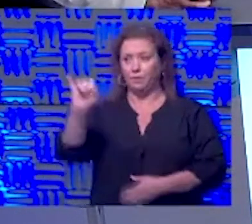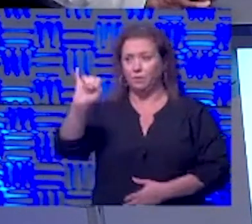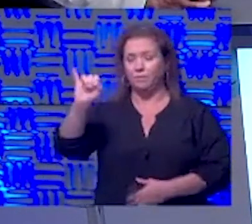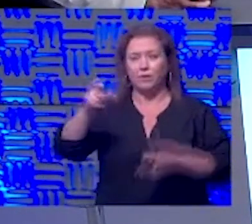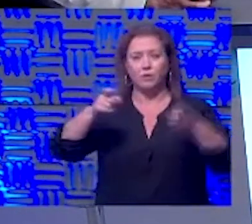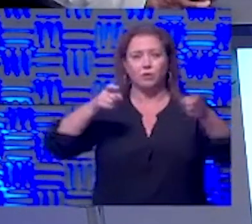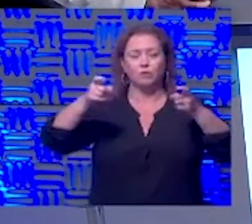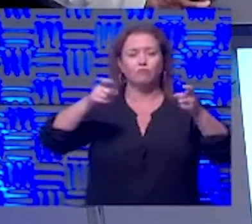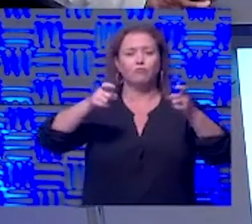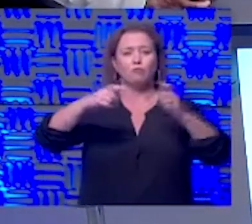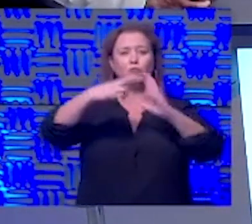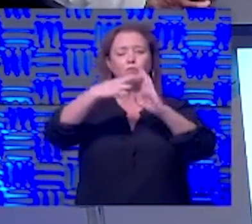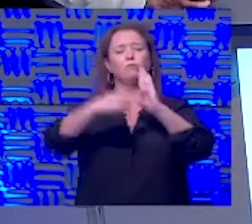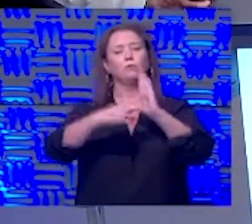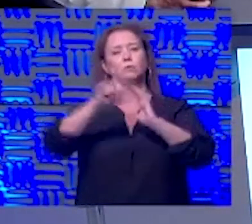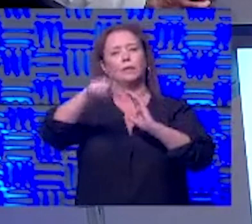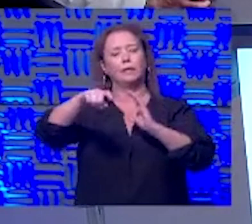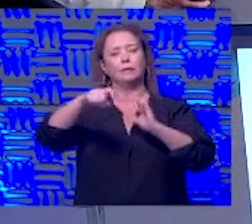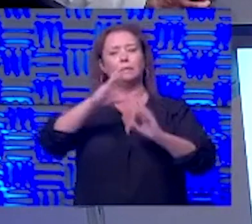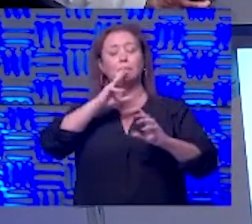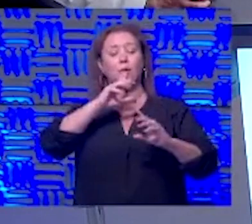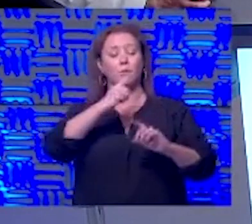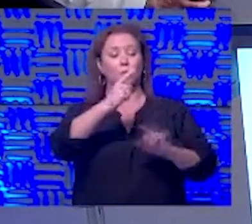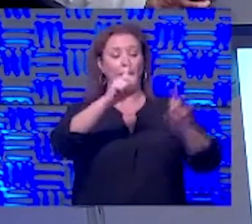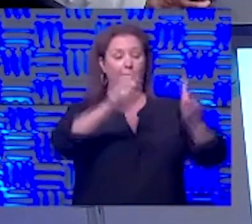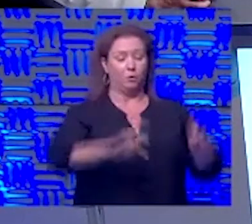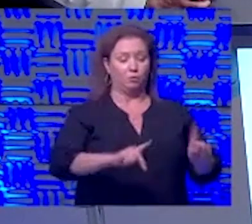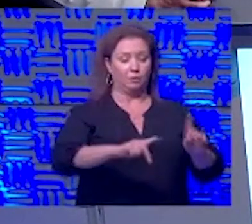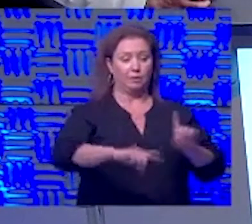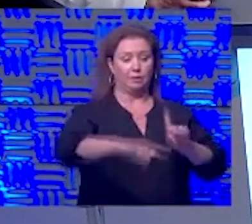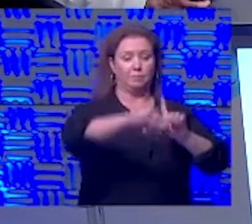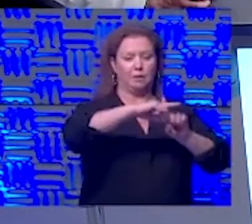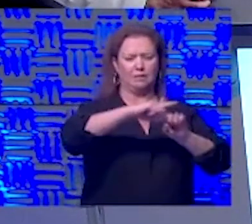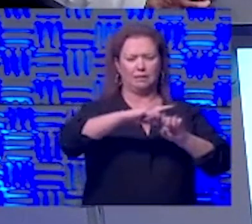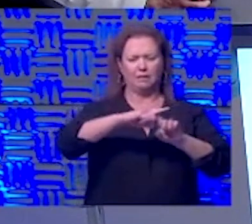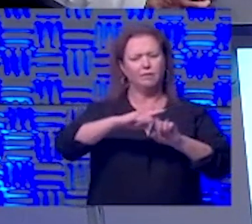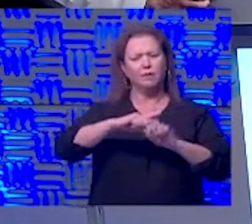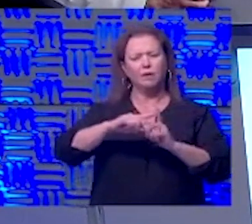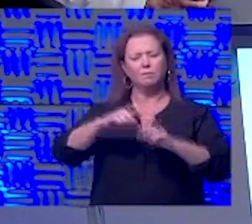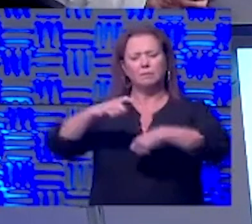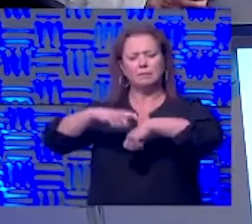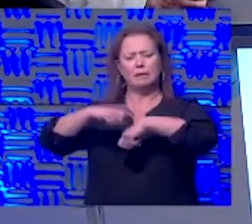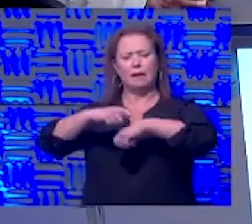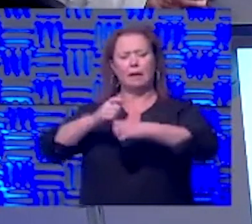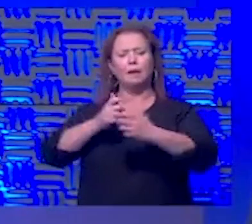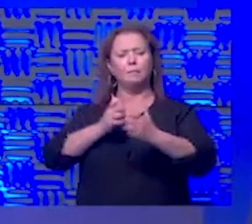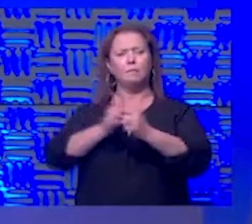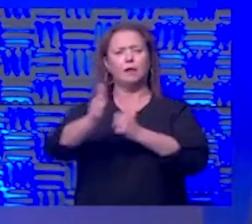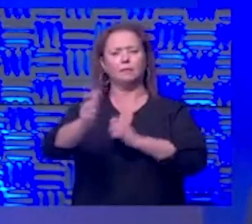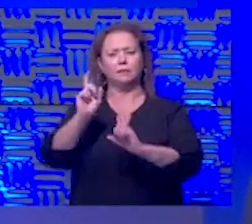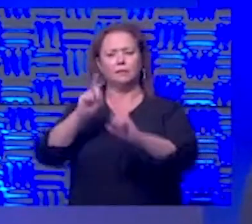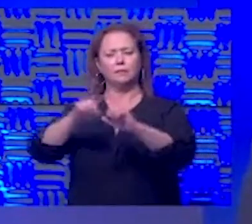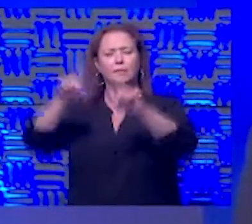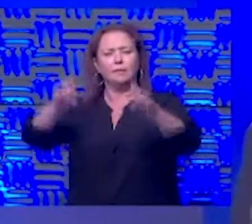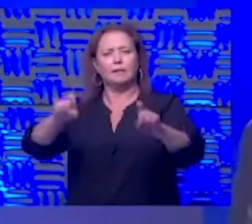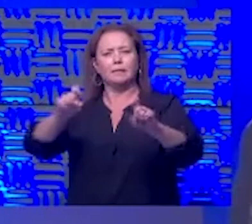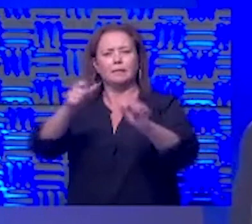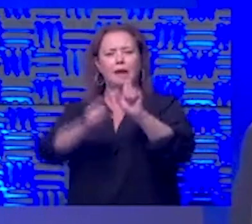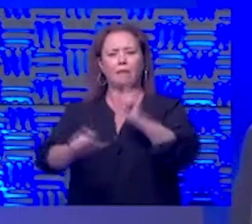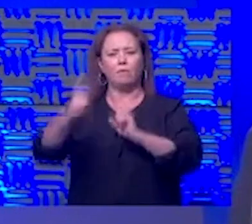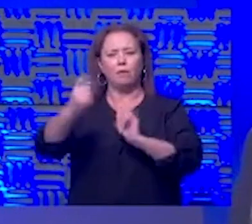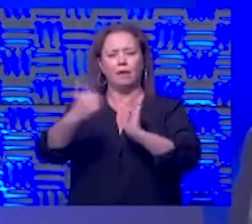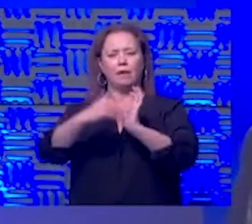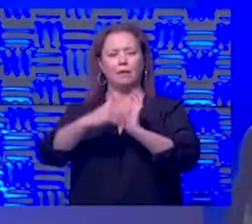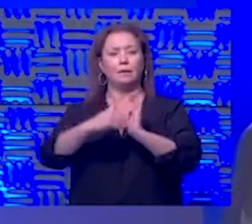principles we really have to talk about. If one person's positive of a family, how long Yep. you really should wait before you test everybody. Yeah, so I don't know